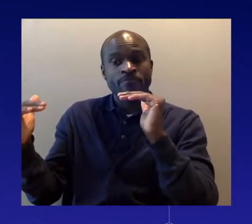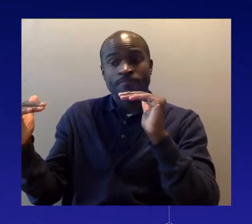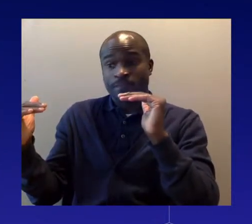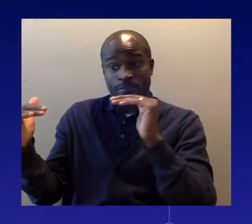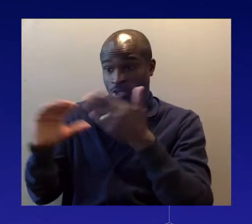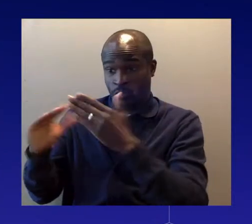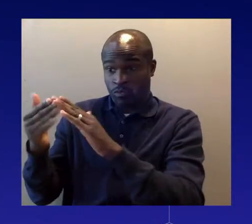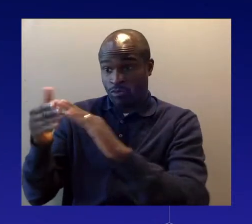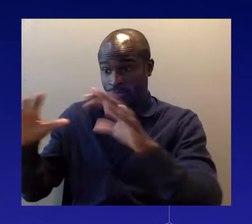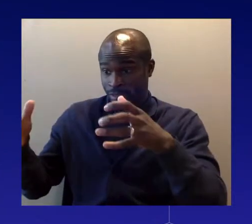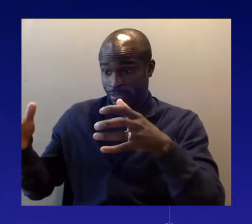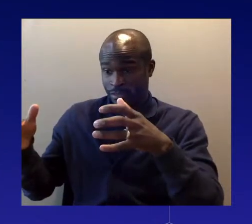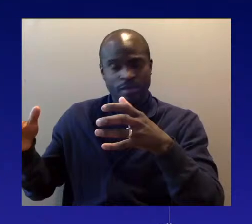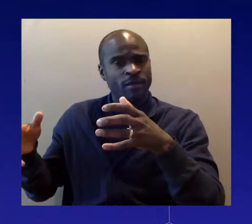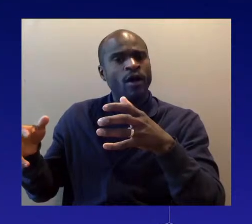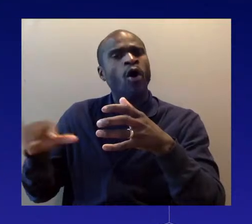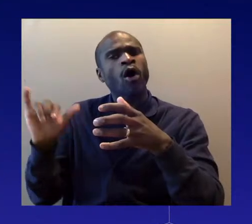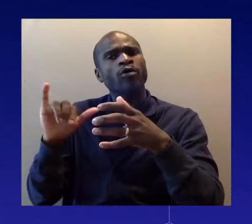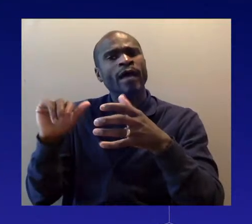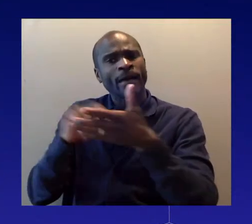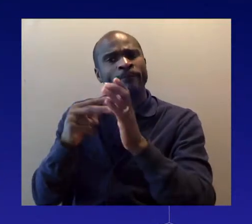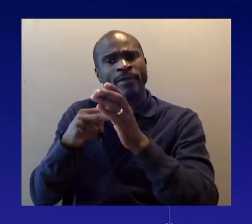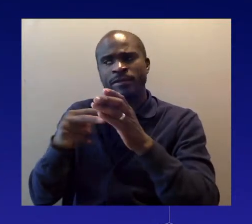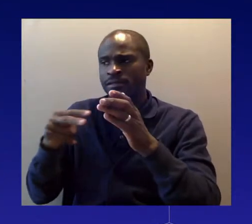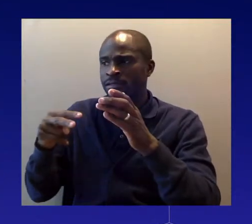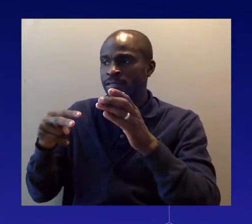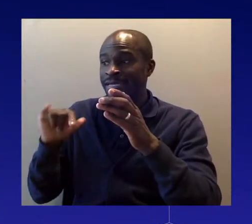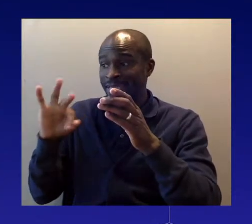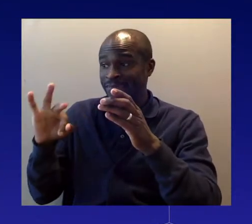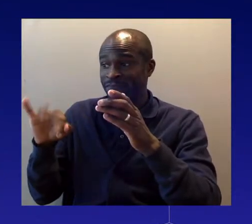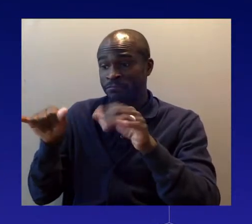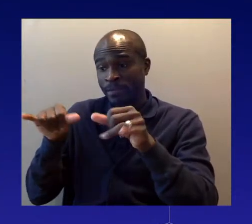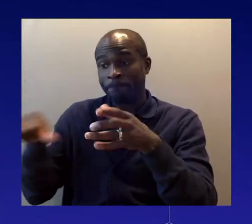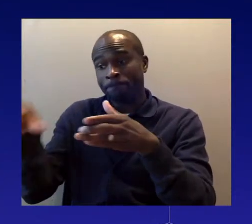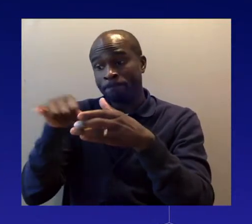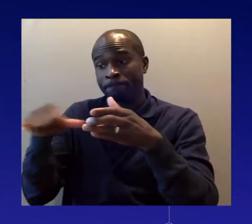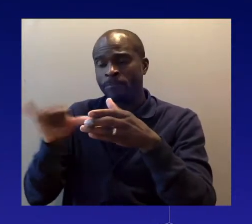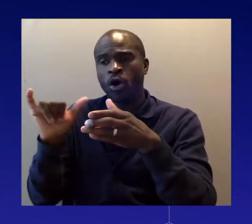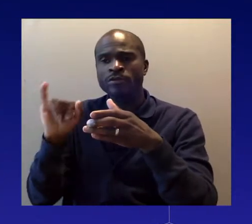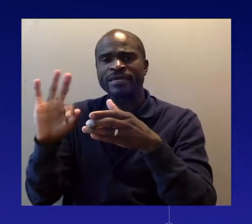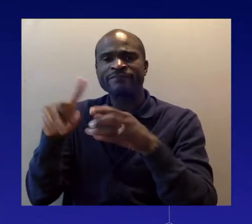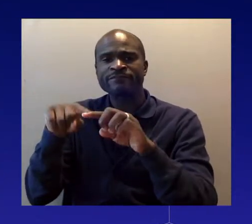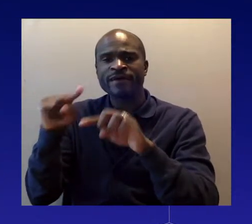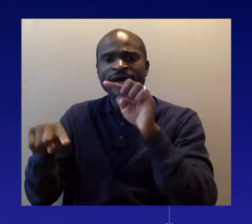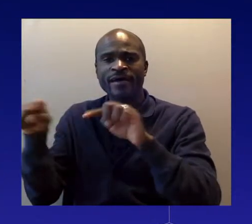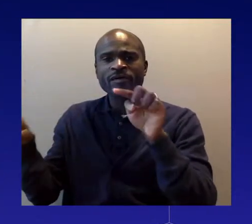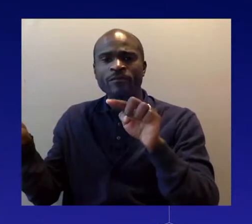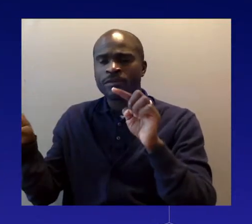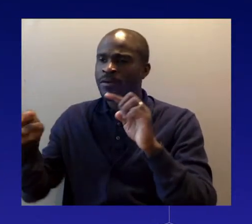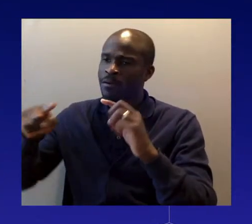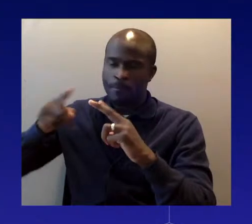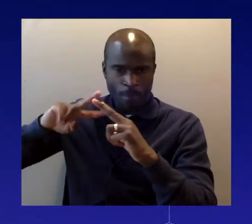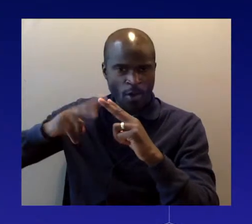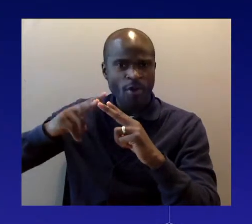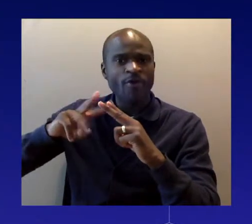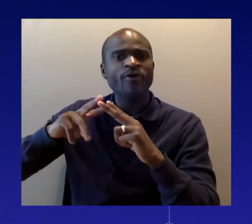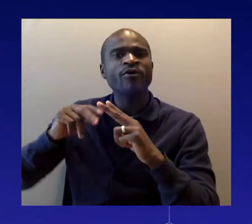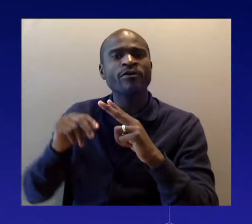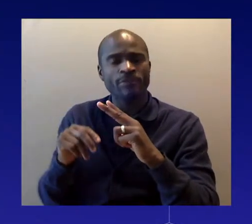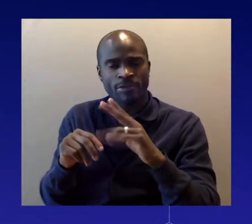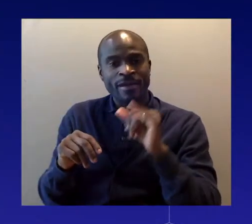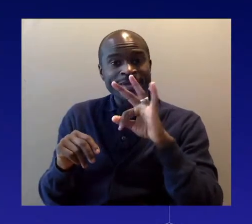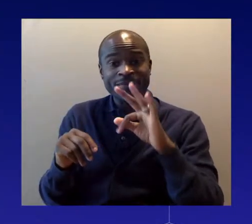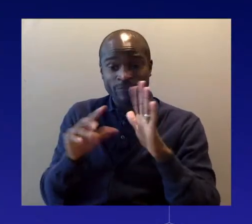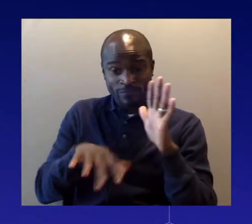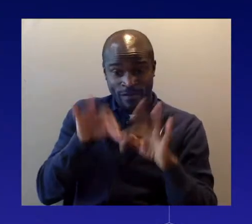necessarily. There could be uniform, but I think that there's reasonable empirical evidence from the past that if you